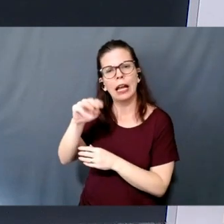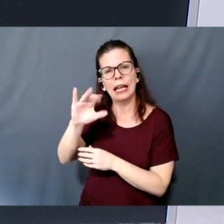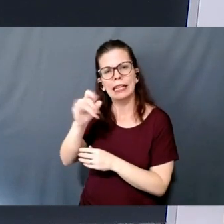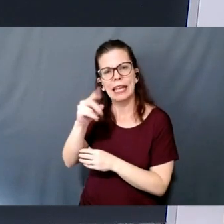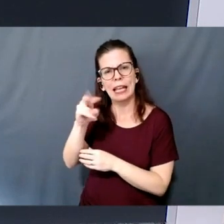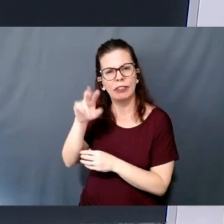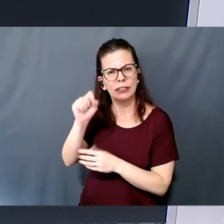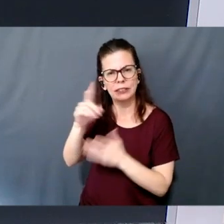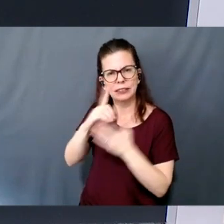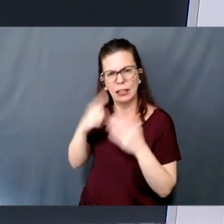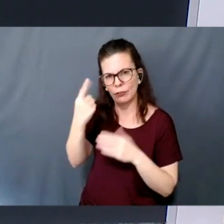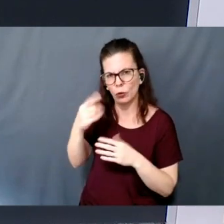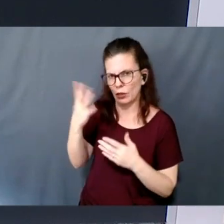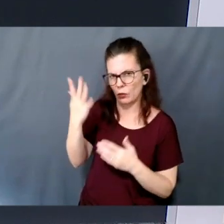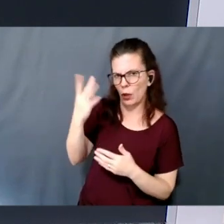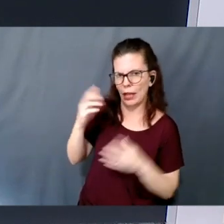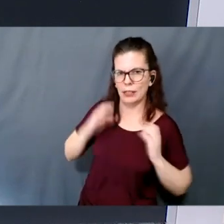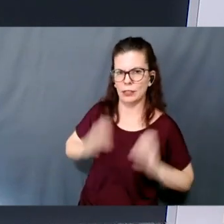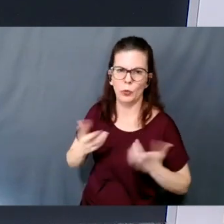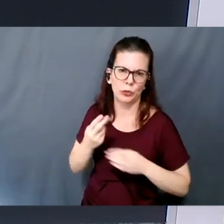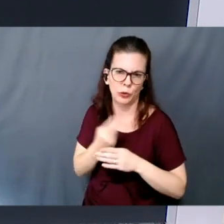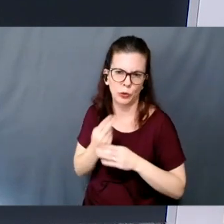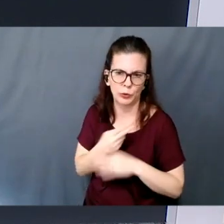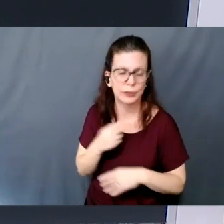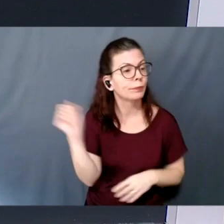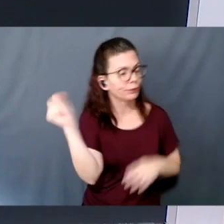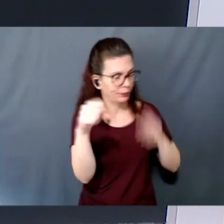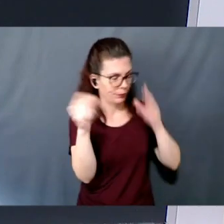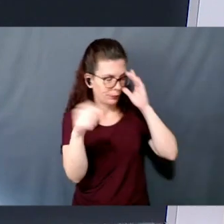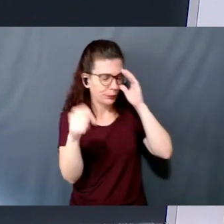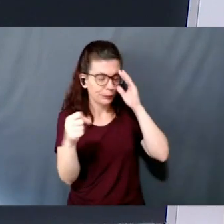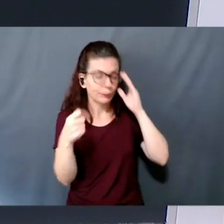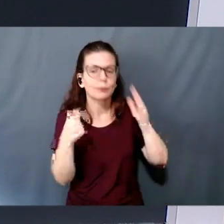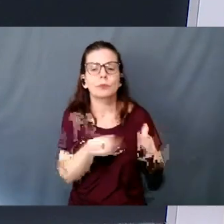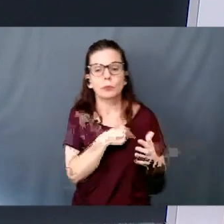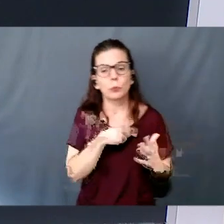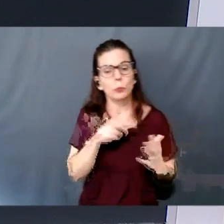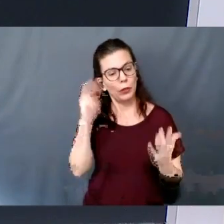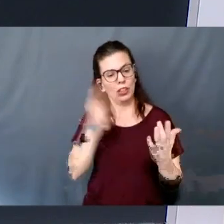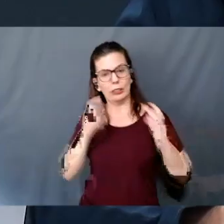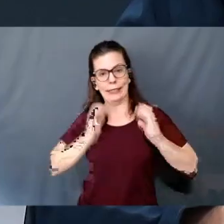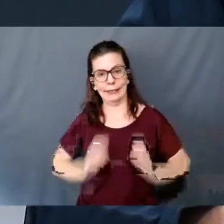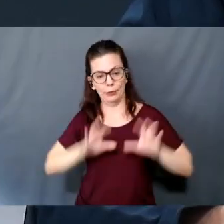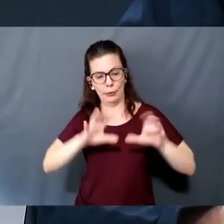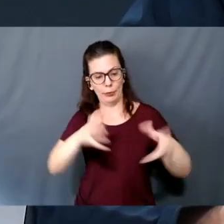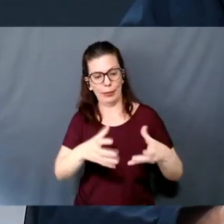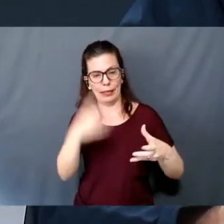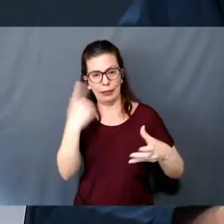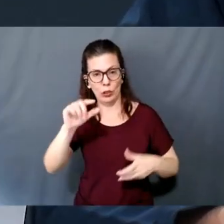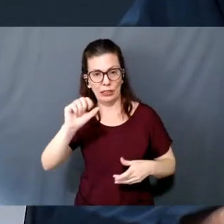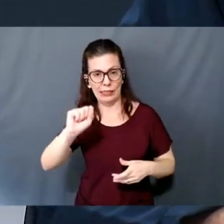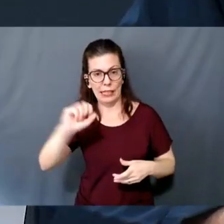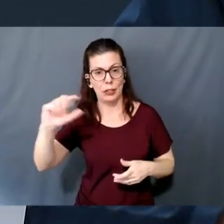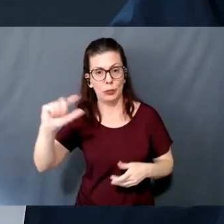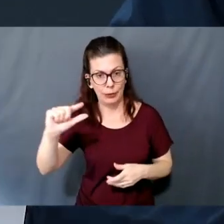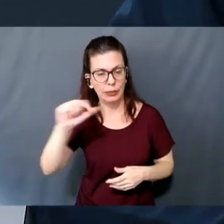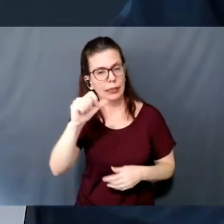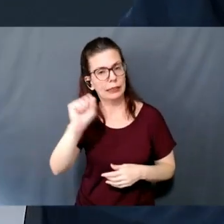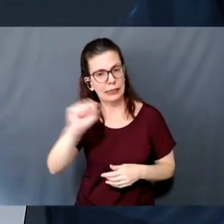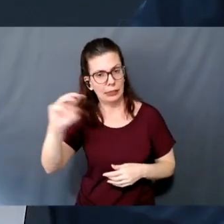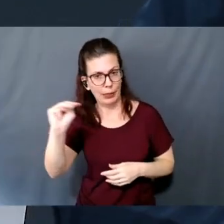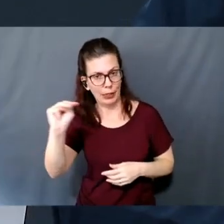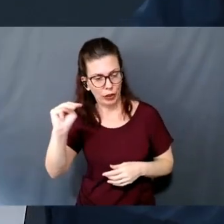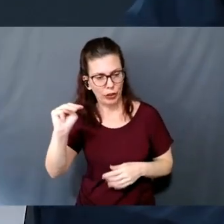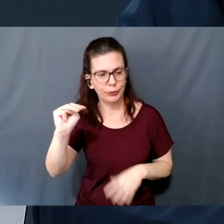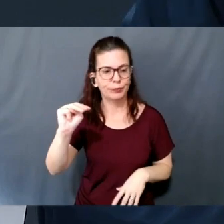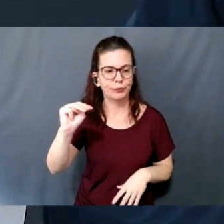Yeah, absolutely. So when we look at the customer base of SageMaker, there's a lot that is involved